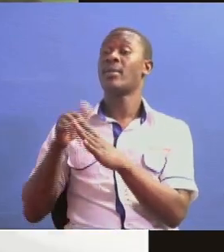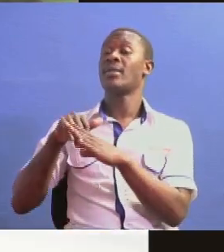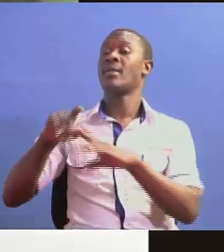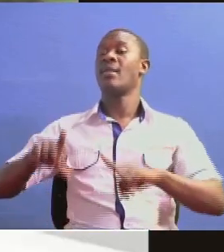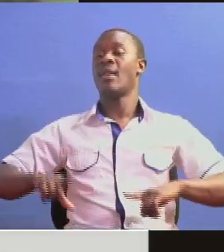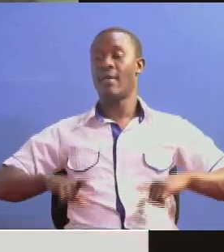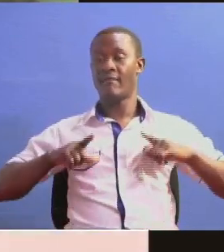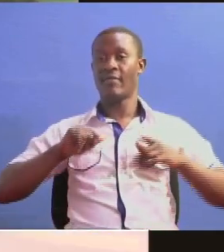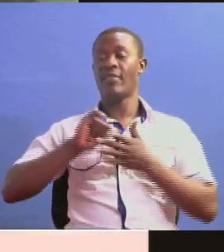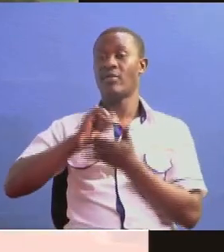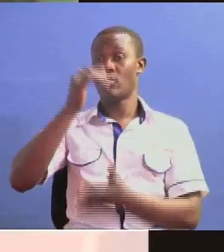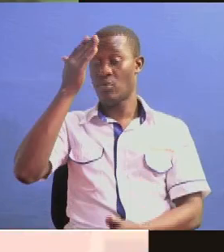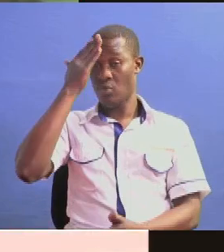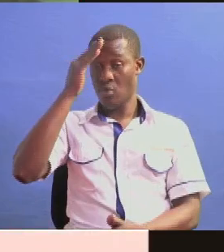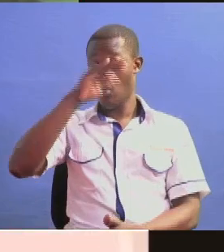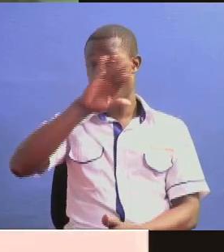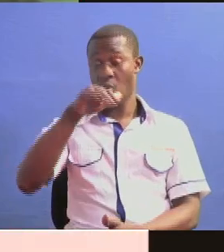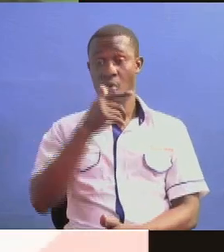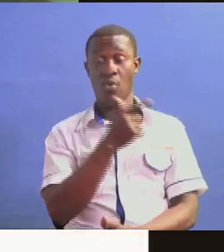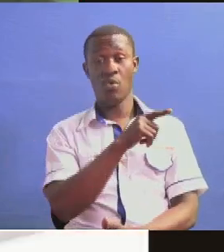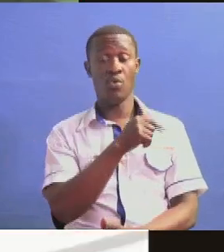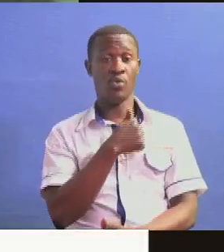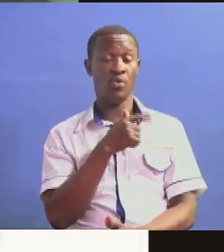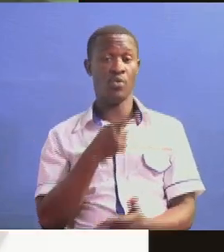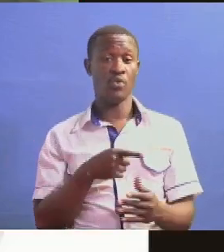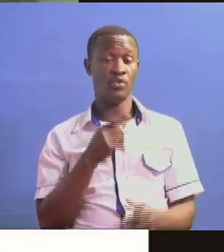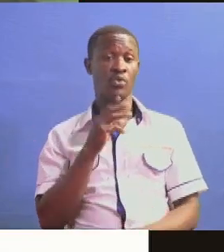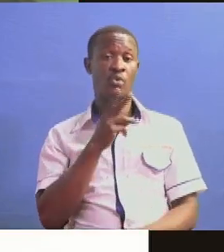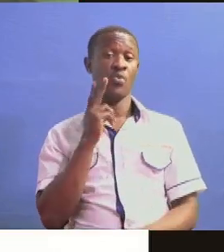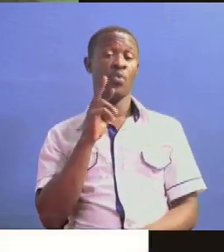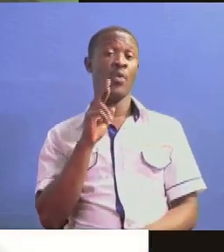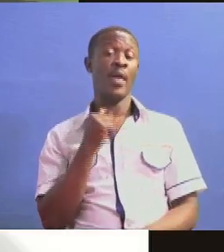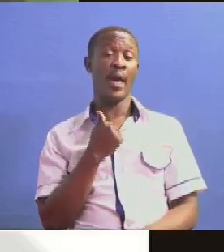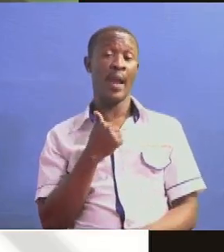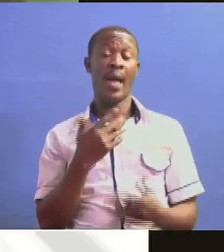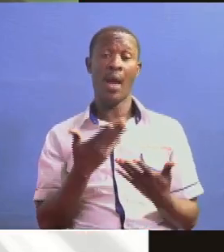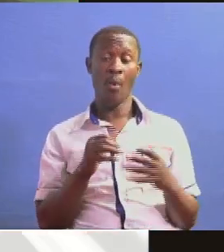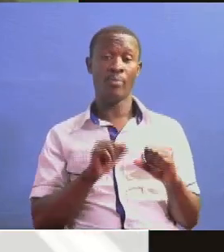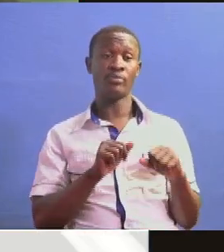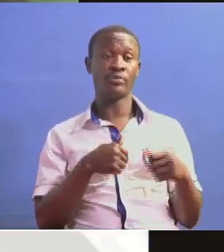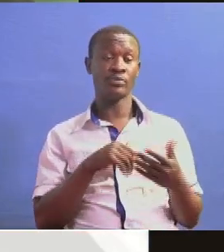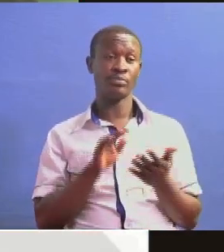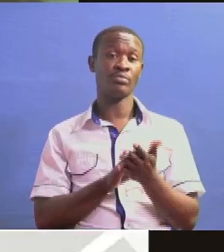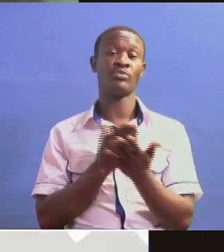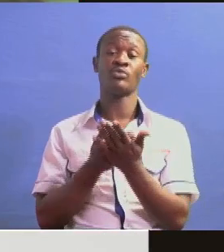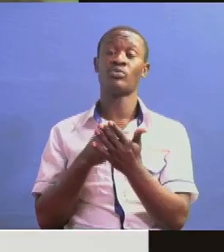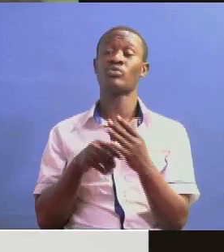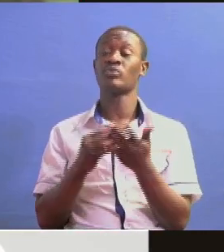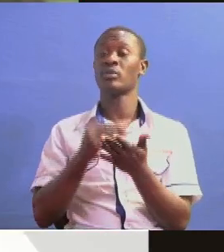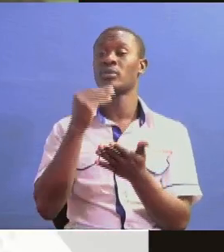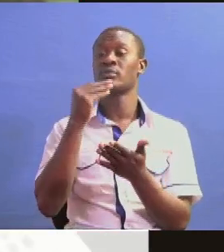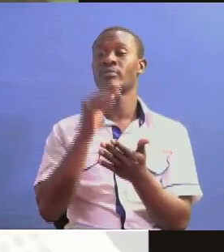life. Because as you know, all of us are what we are because of how we are able to apply what we learned in